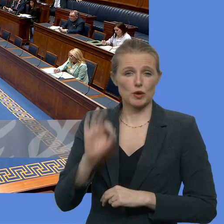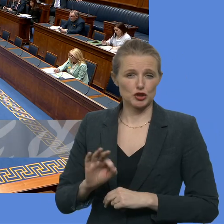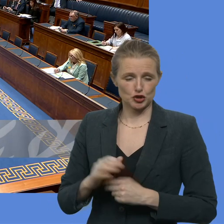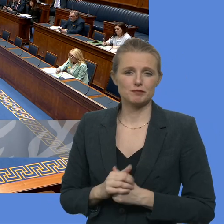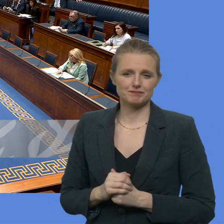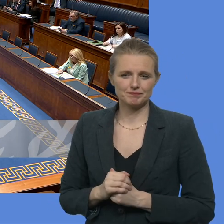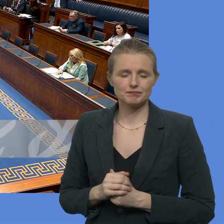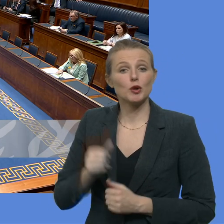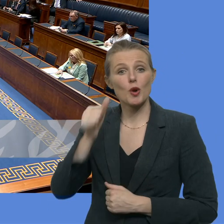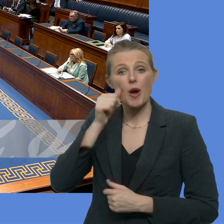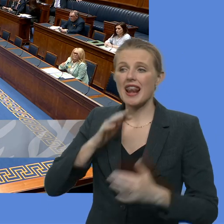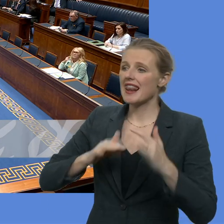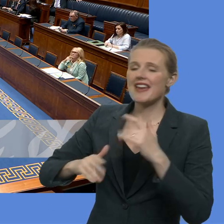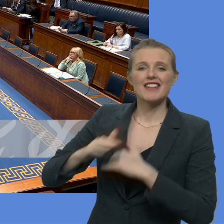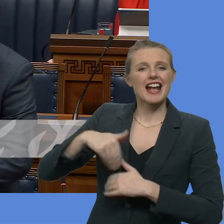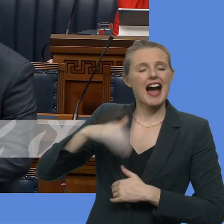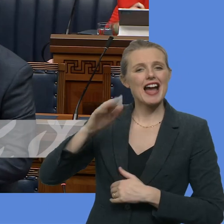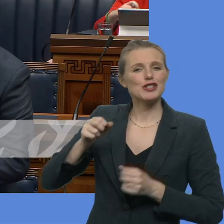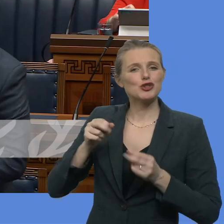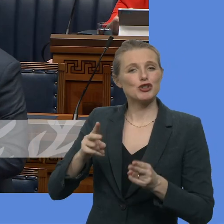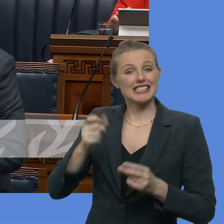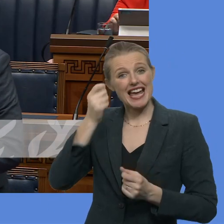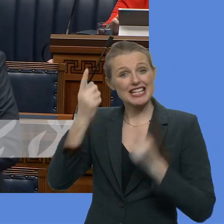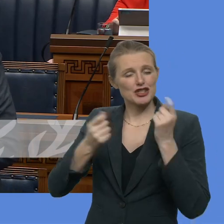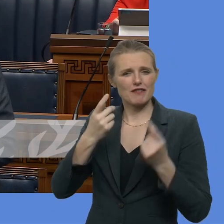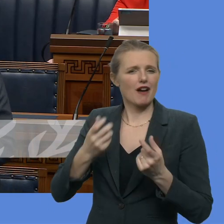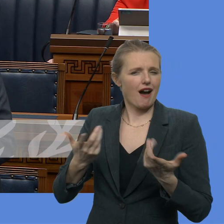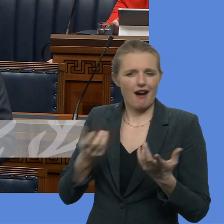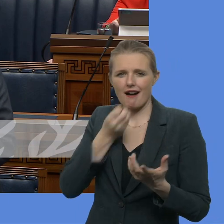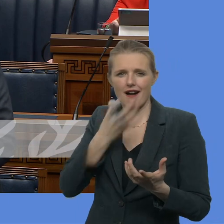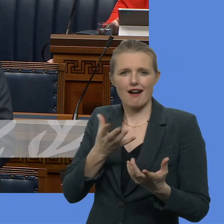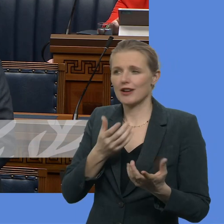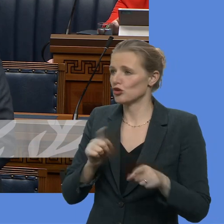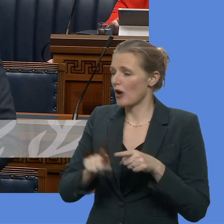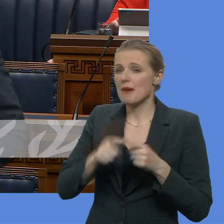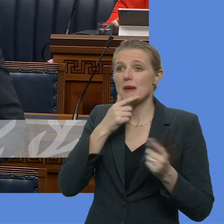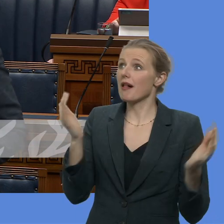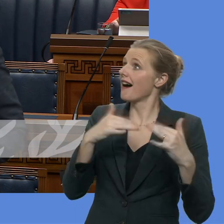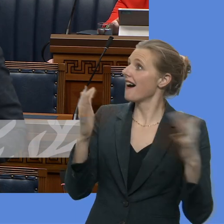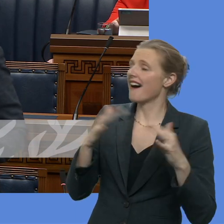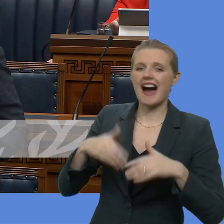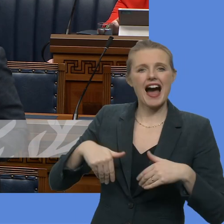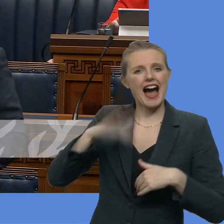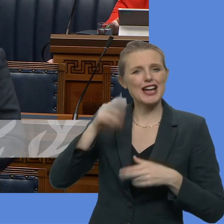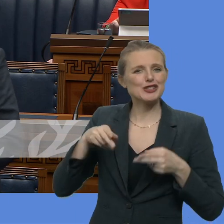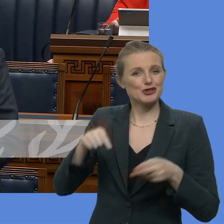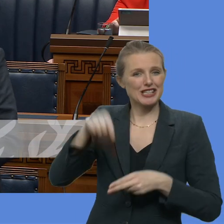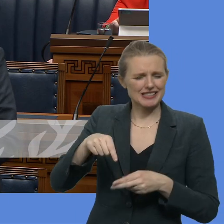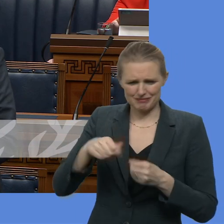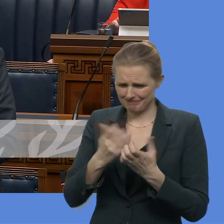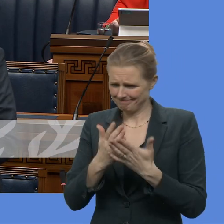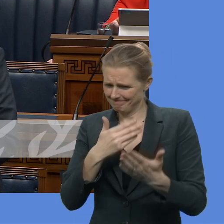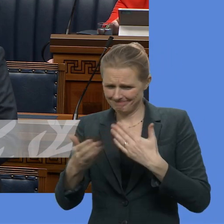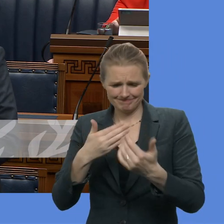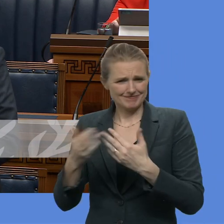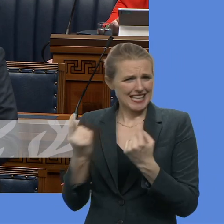that the Living High Streets initiative is a community-led approach to placemaking that brings people together to consider their local high streets, tackle common issues and